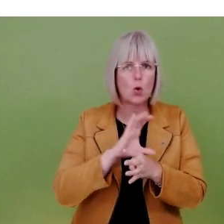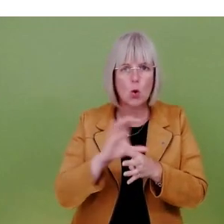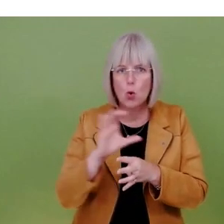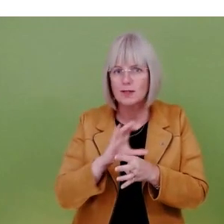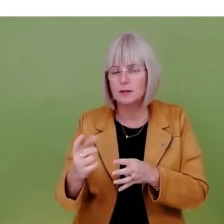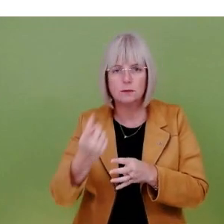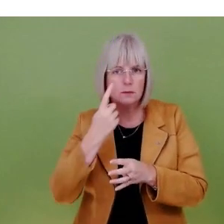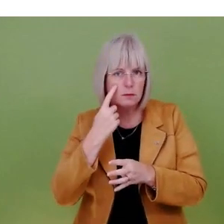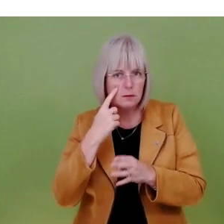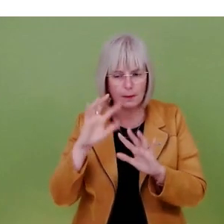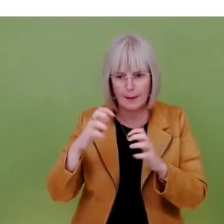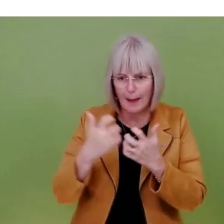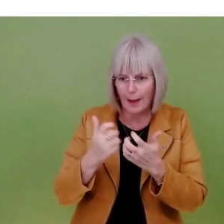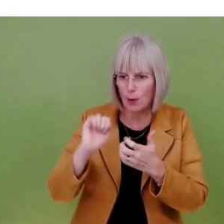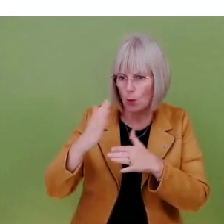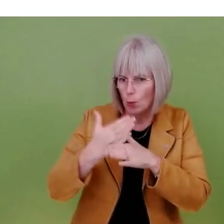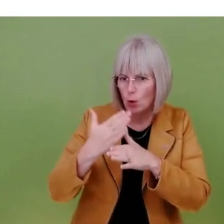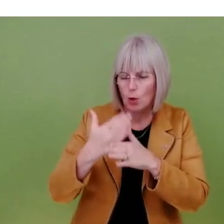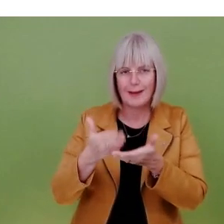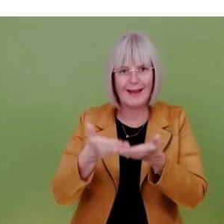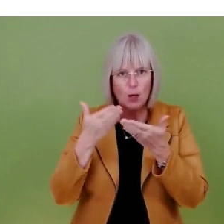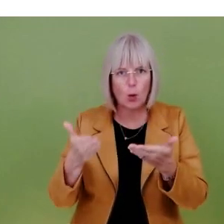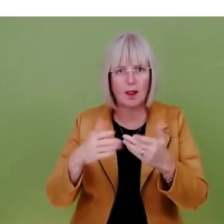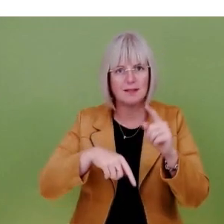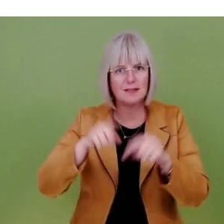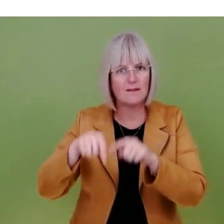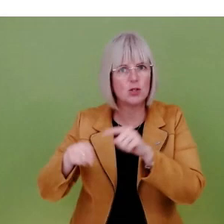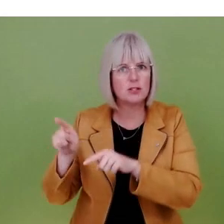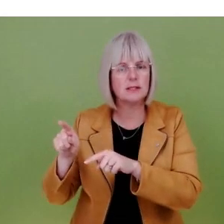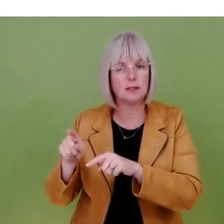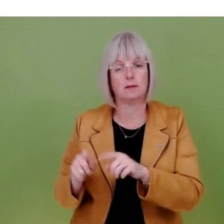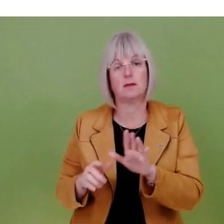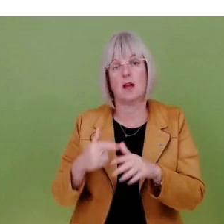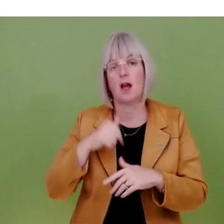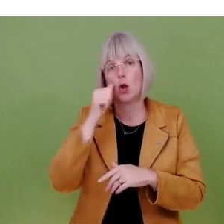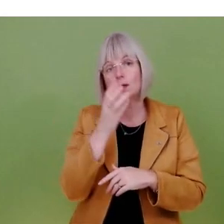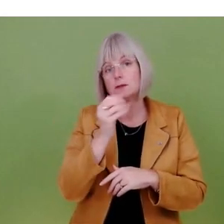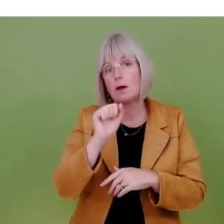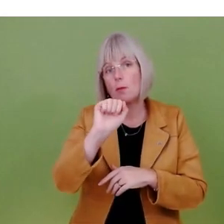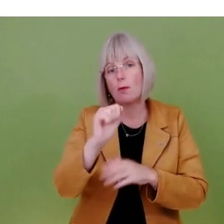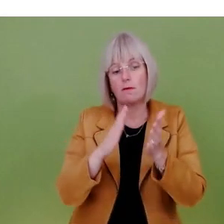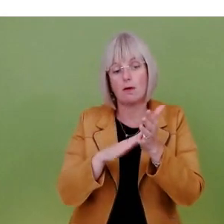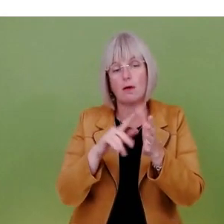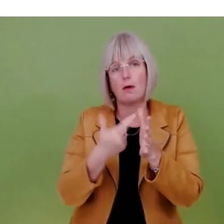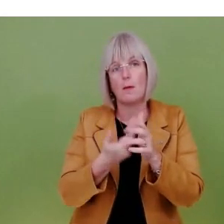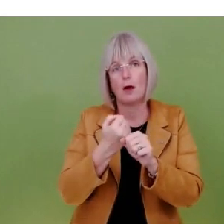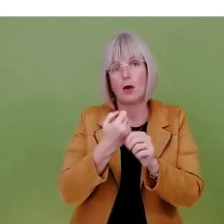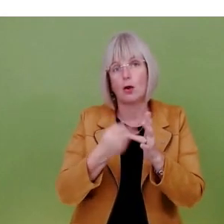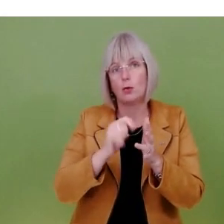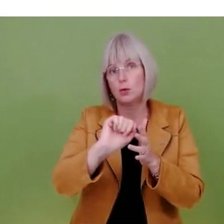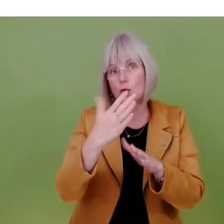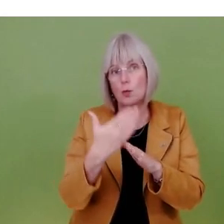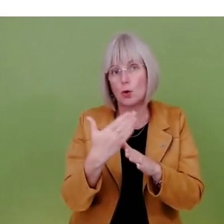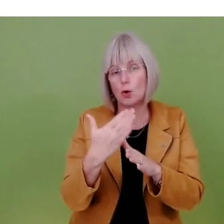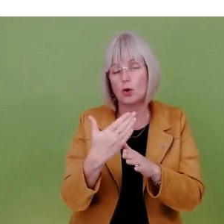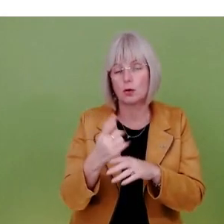of equality and diversity. Now, I know that, some of the work you're doing, Margo, is about looking at how are those initiatives landing and what sort of